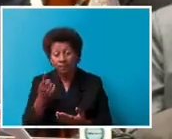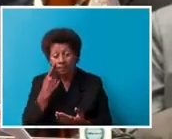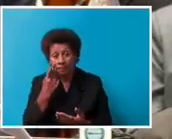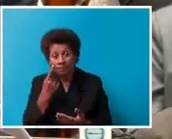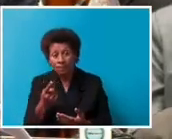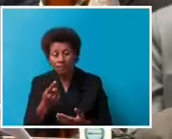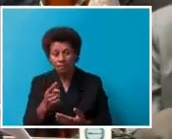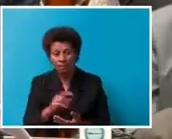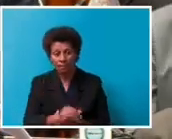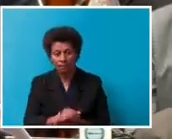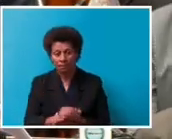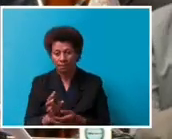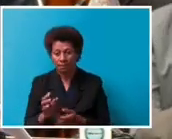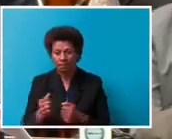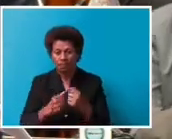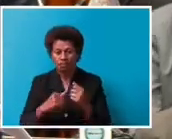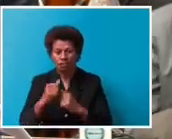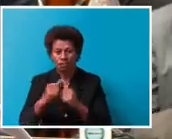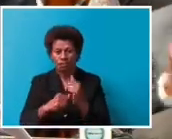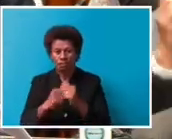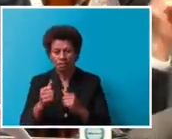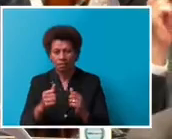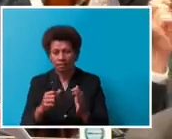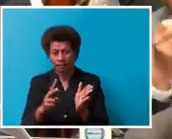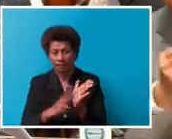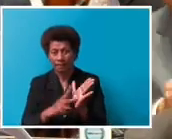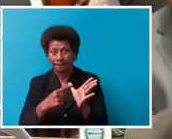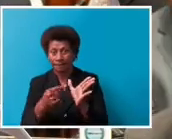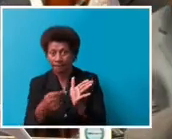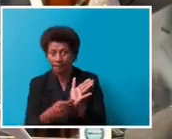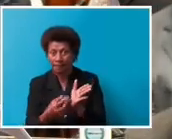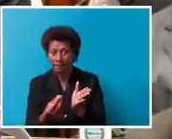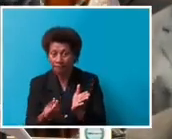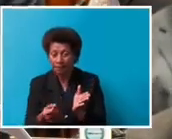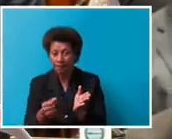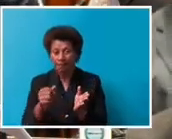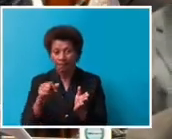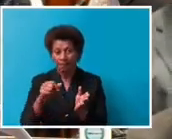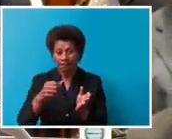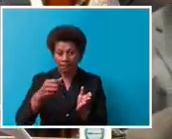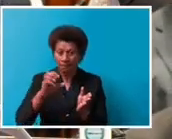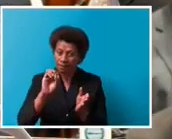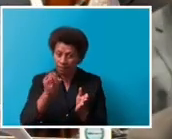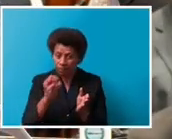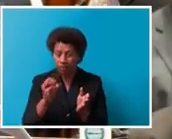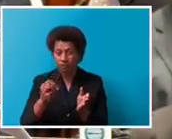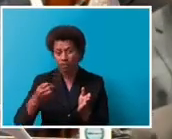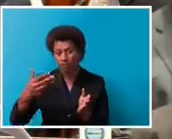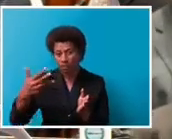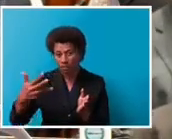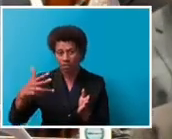VAT structure, moving from a three-tier system of 0, 9, and